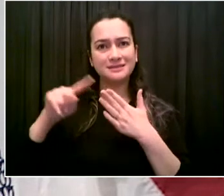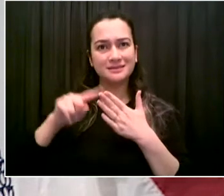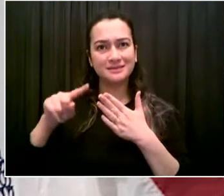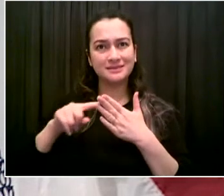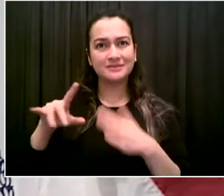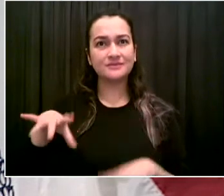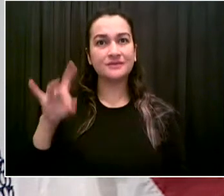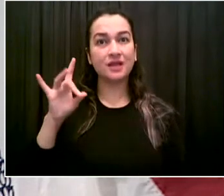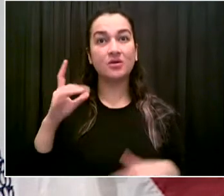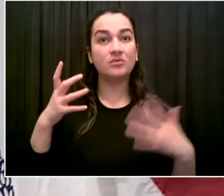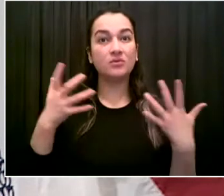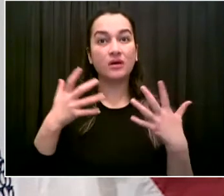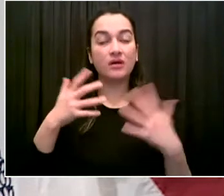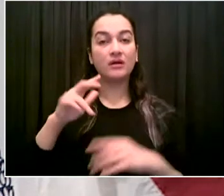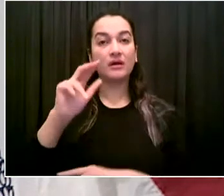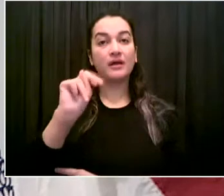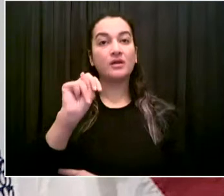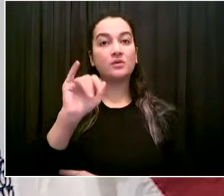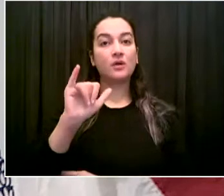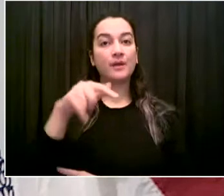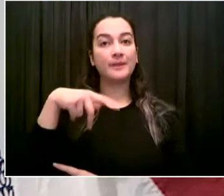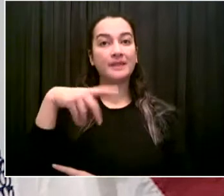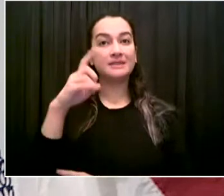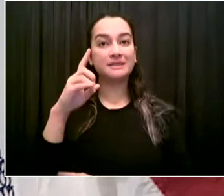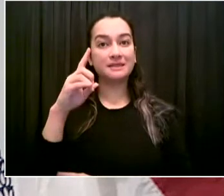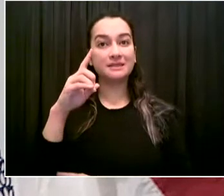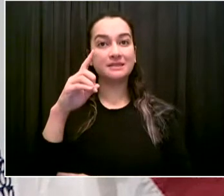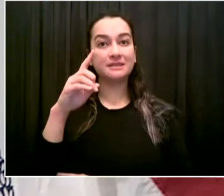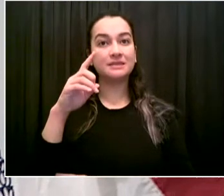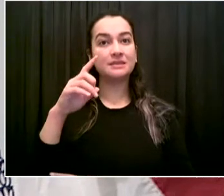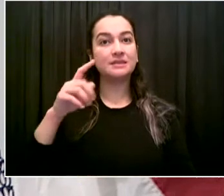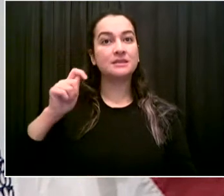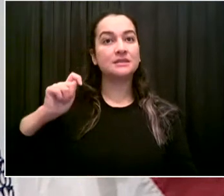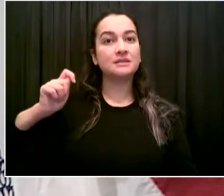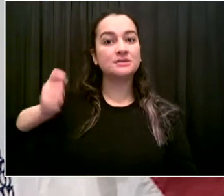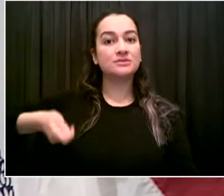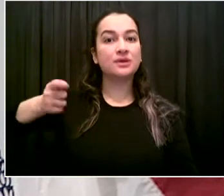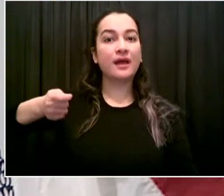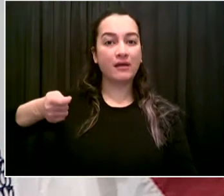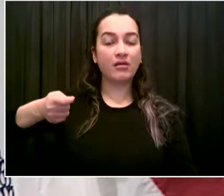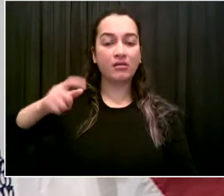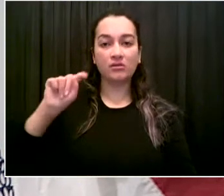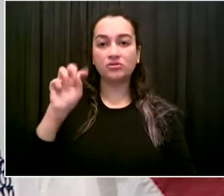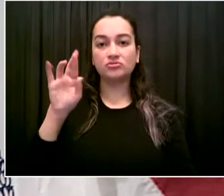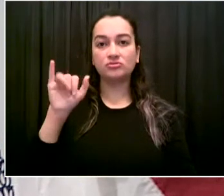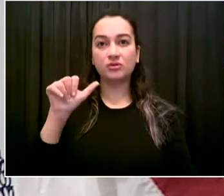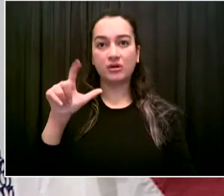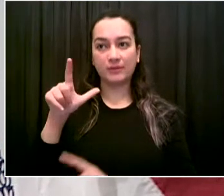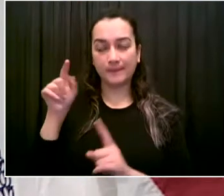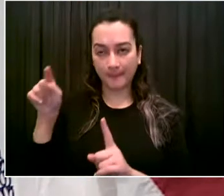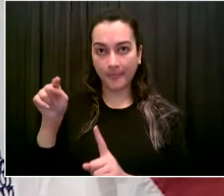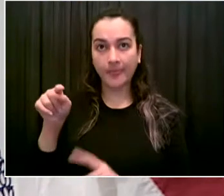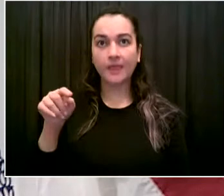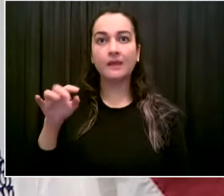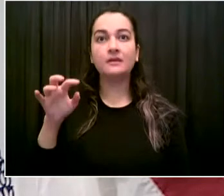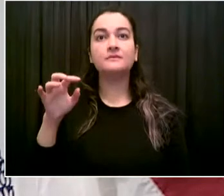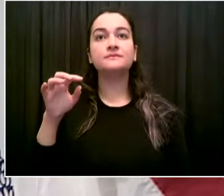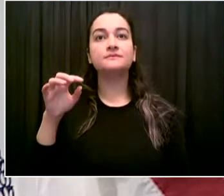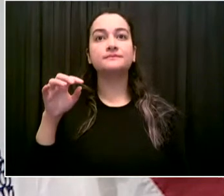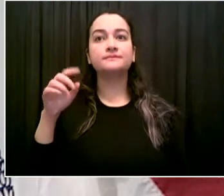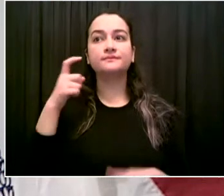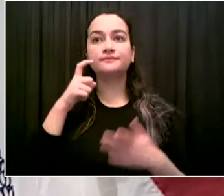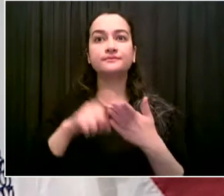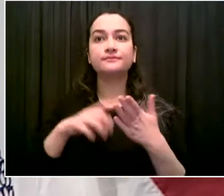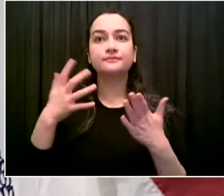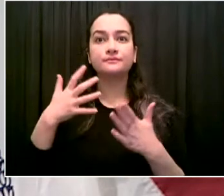was captured by traffic camera pushing a guy from a packed sidewalk into traffic.